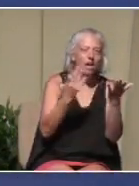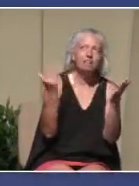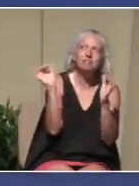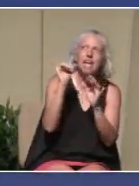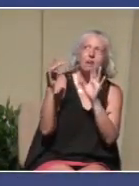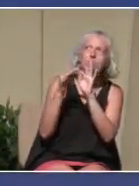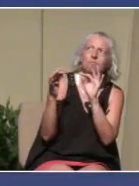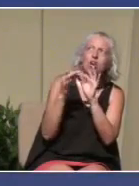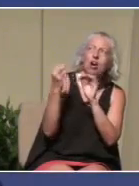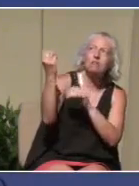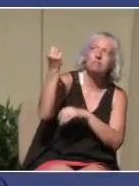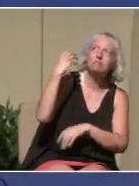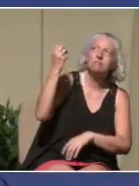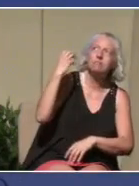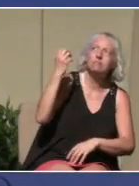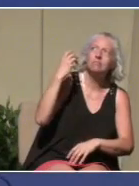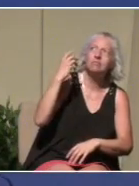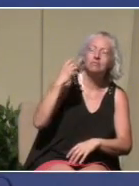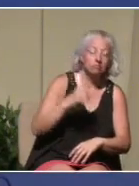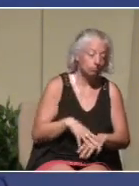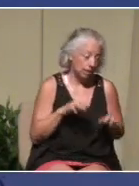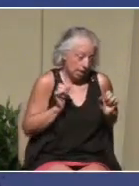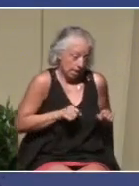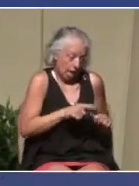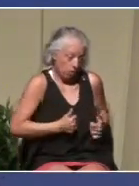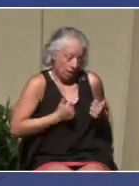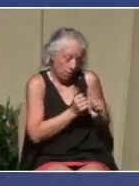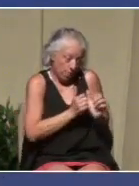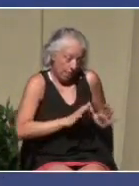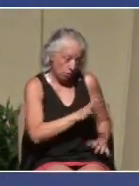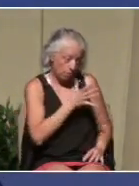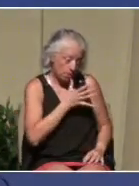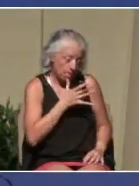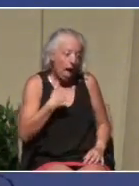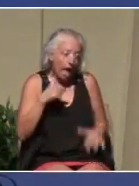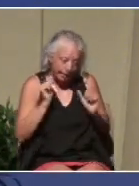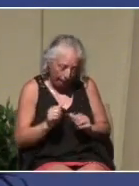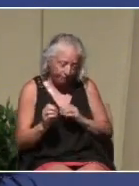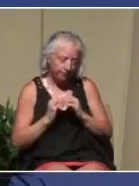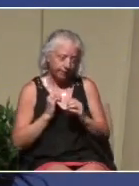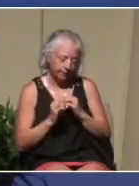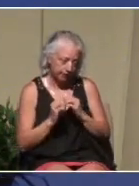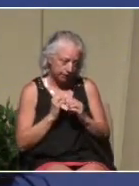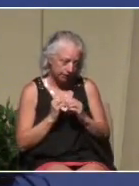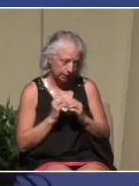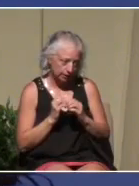words. "Can you live without your mother? I can fix it."